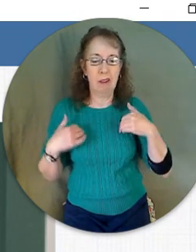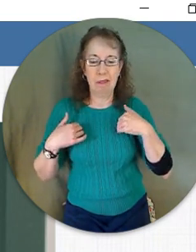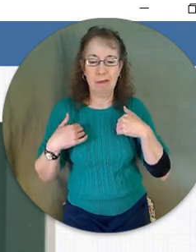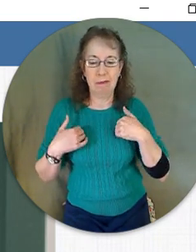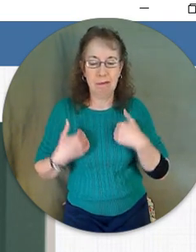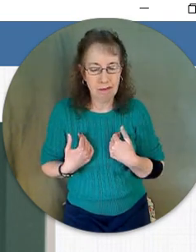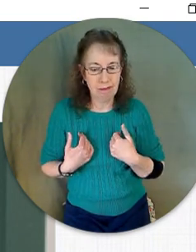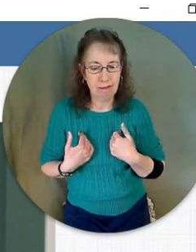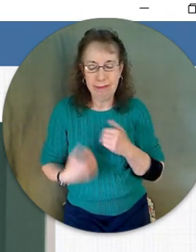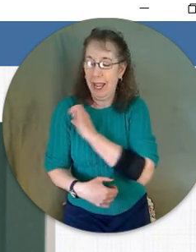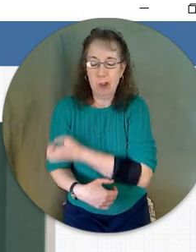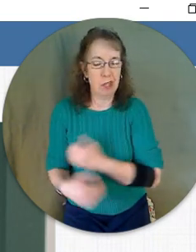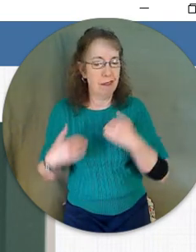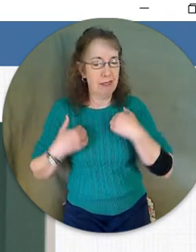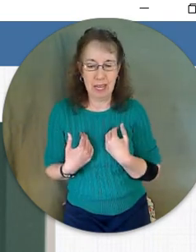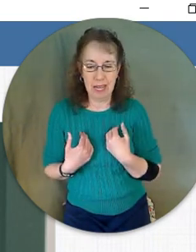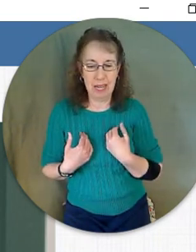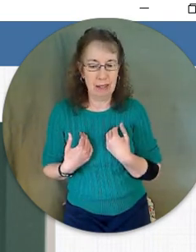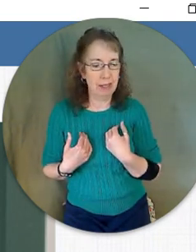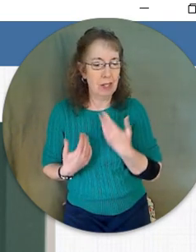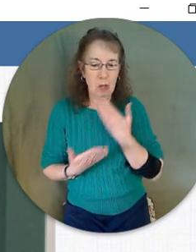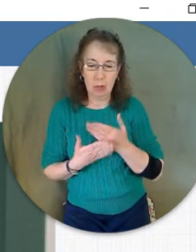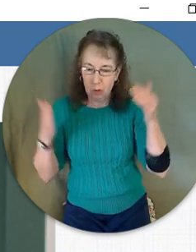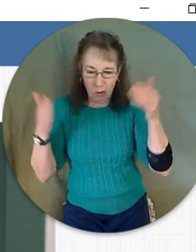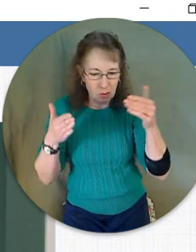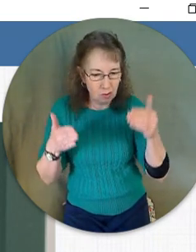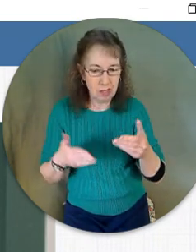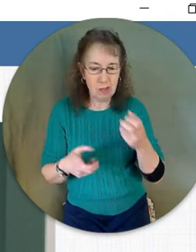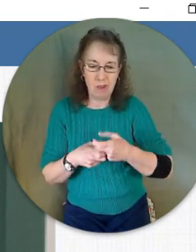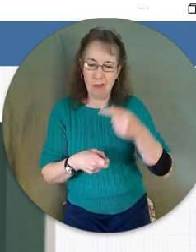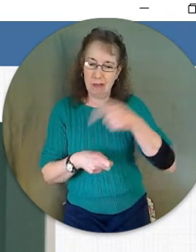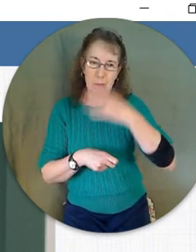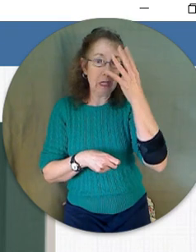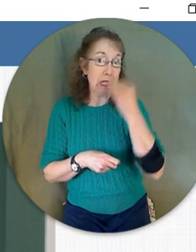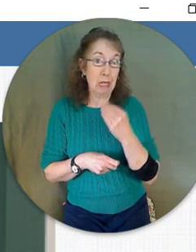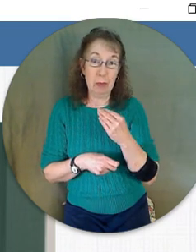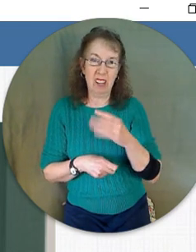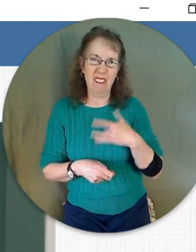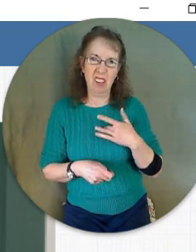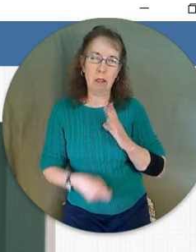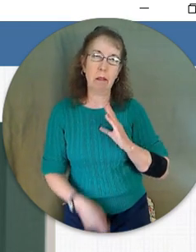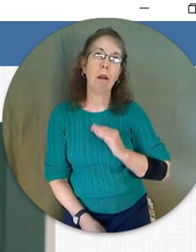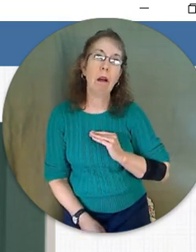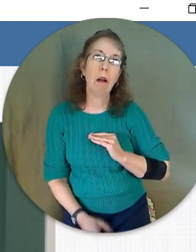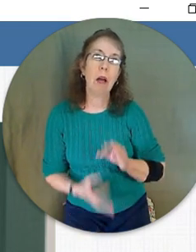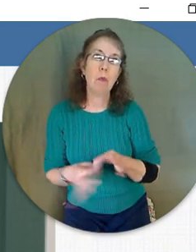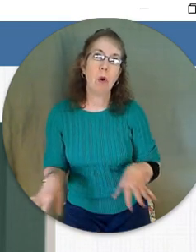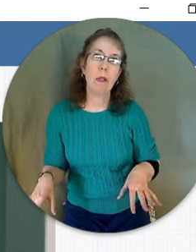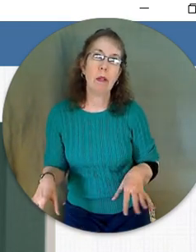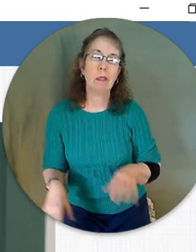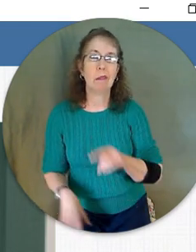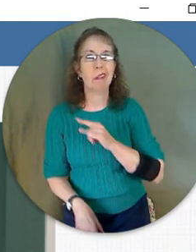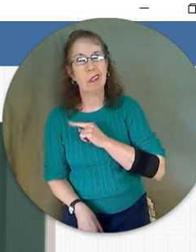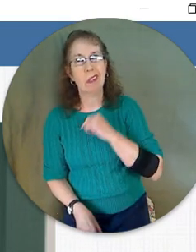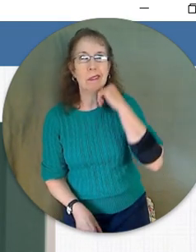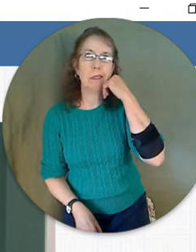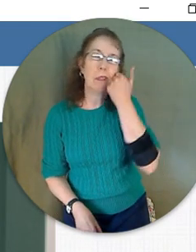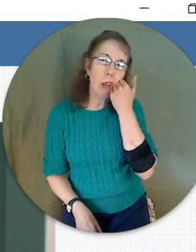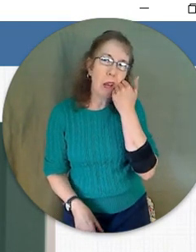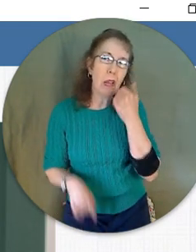and difficulty making decisions, difficulty sleeping, feelings of worthlessness, guilt, shame, and